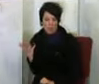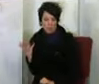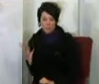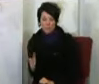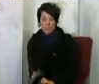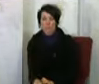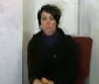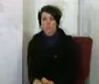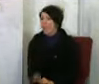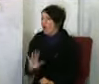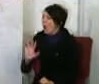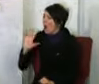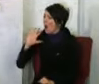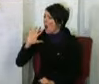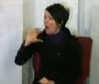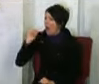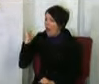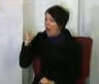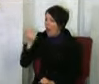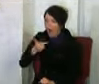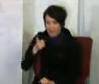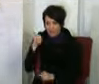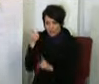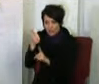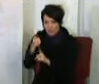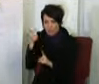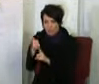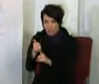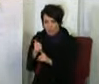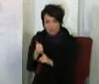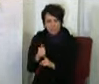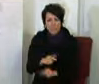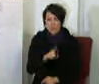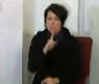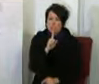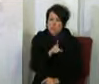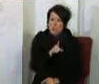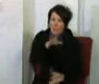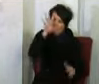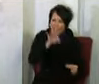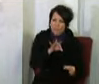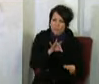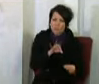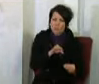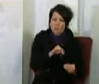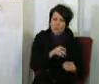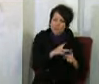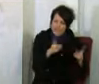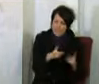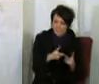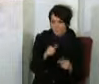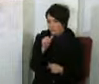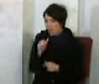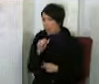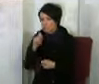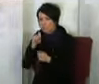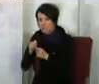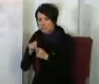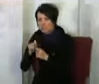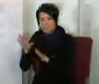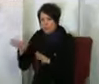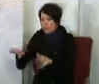take all of yourself, the places where you're certain, the places where you're not so certain, and the places where you just